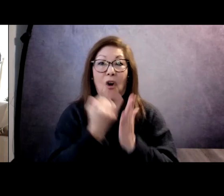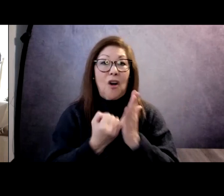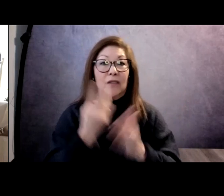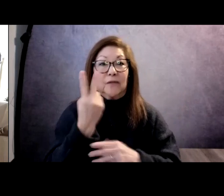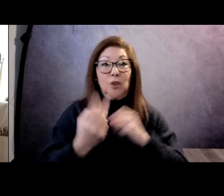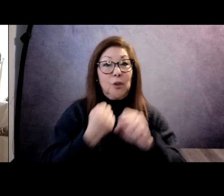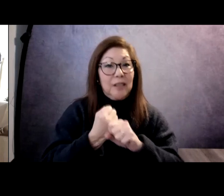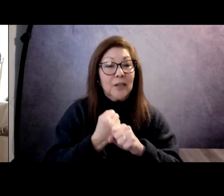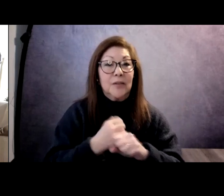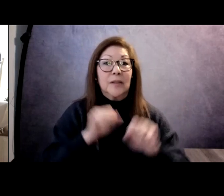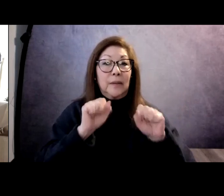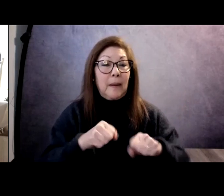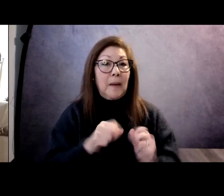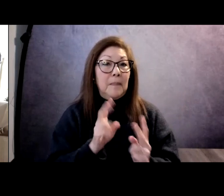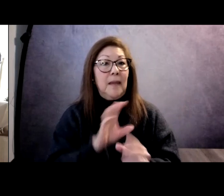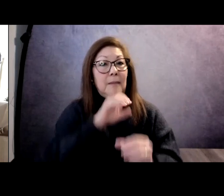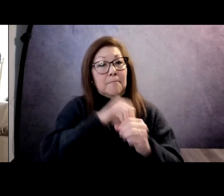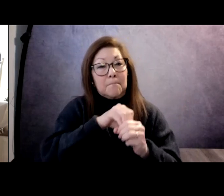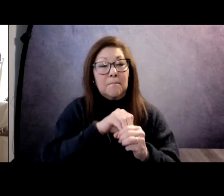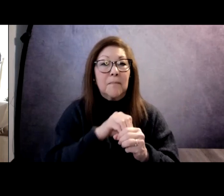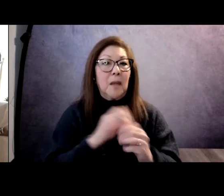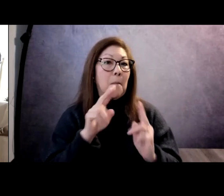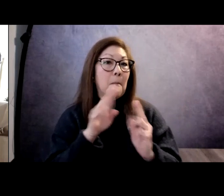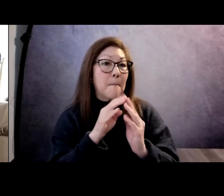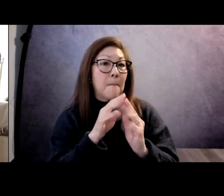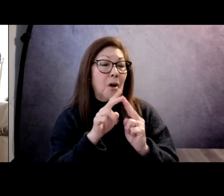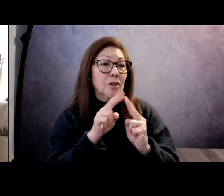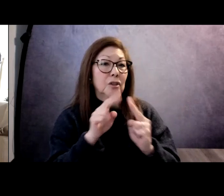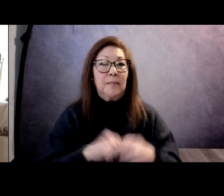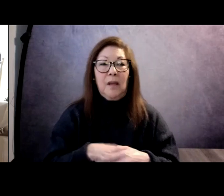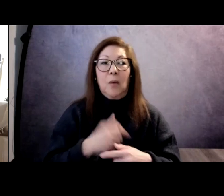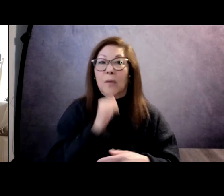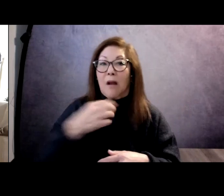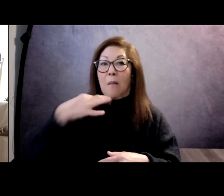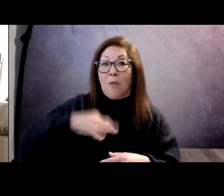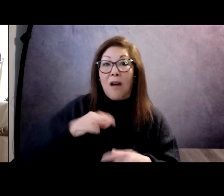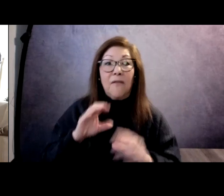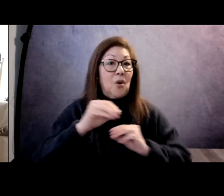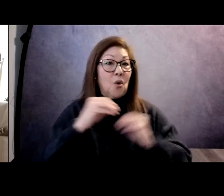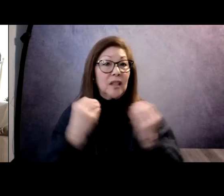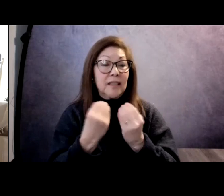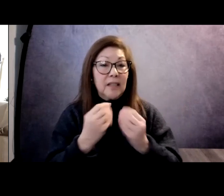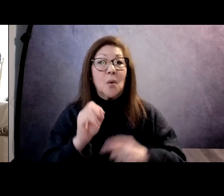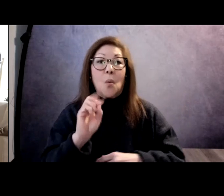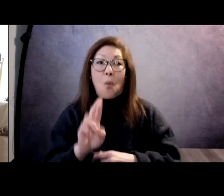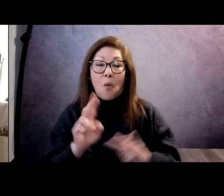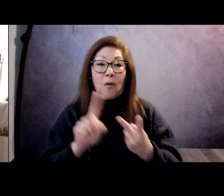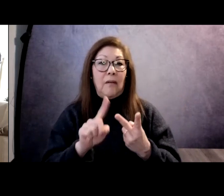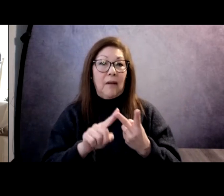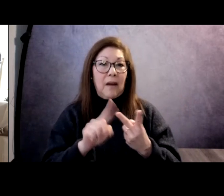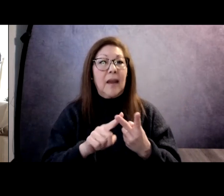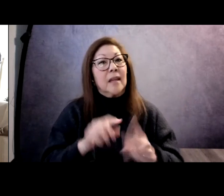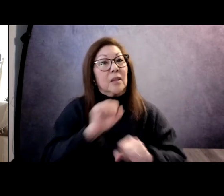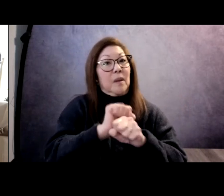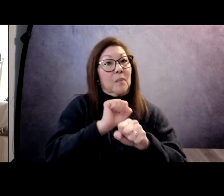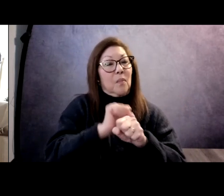You can be in partnership with a nonprofit organization or to be employed.